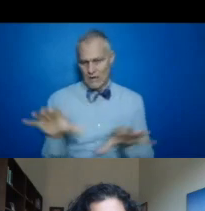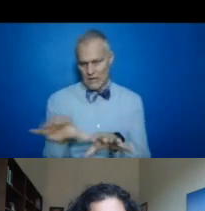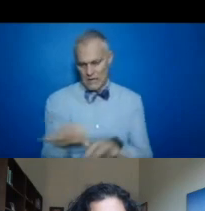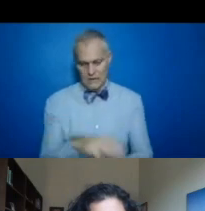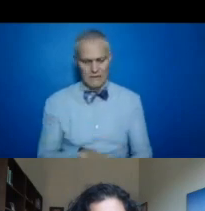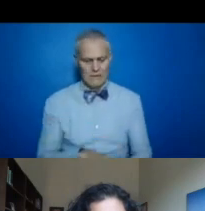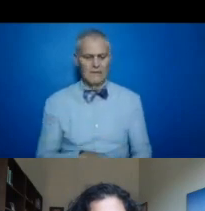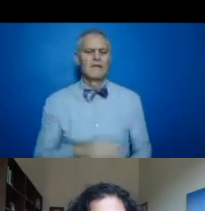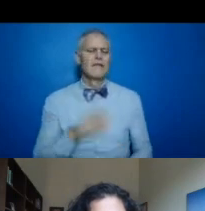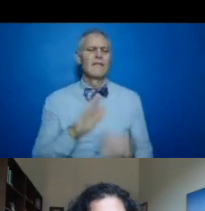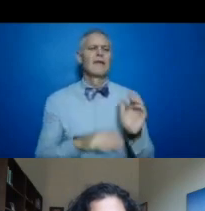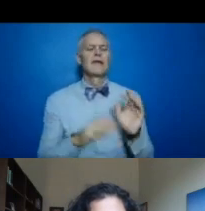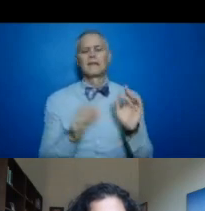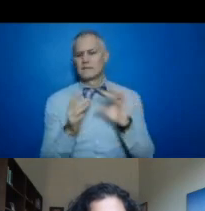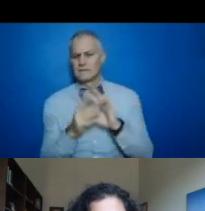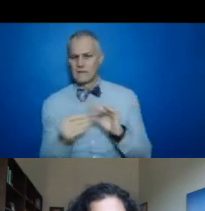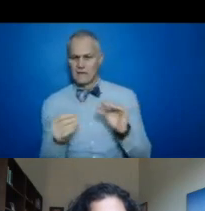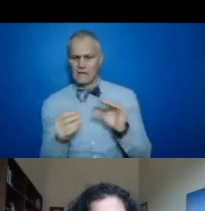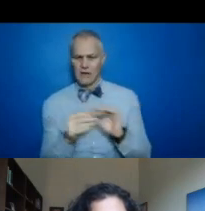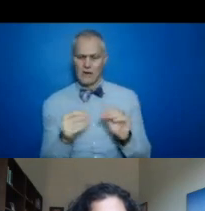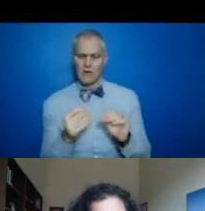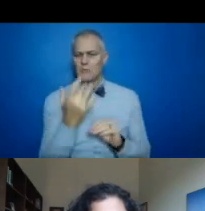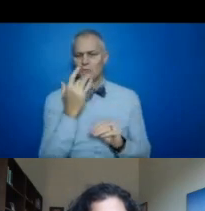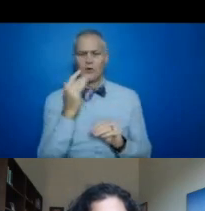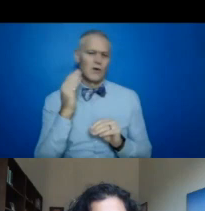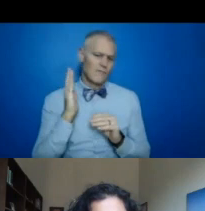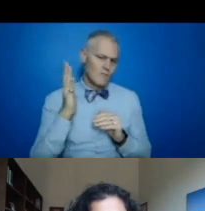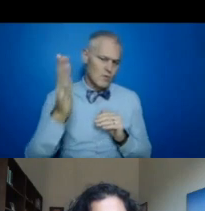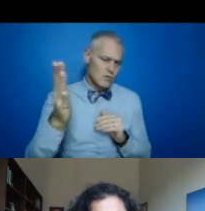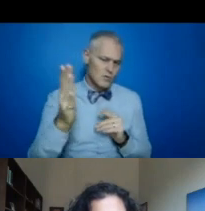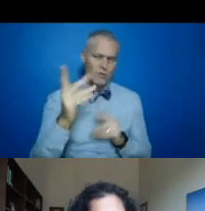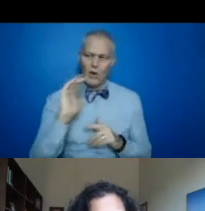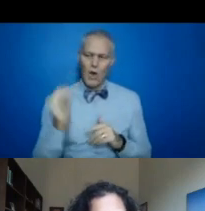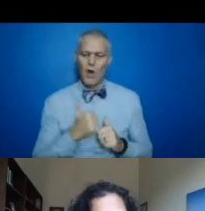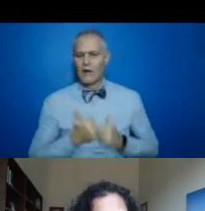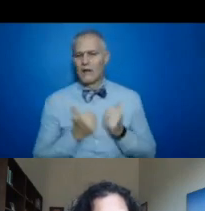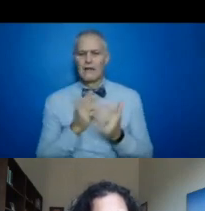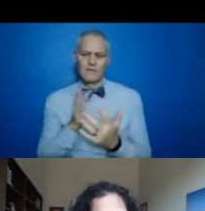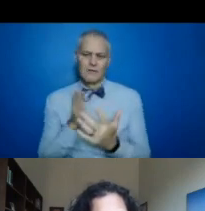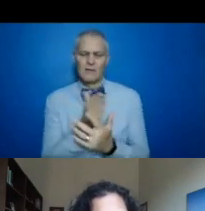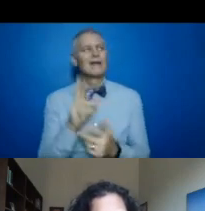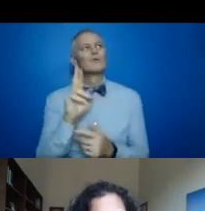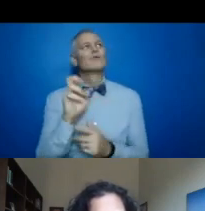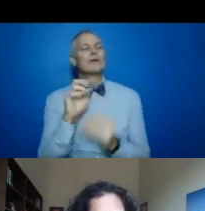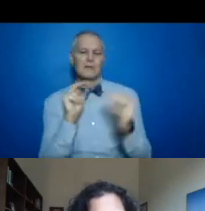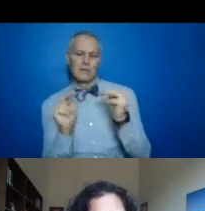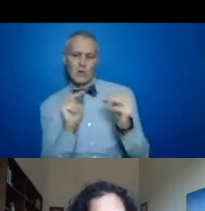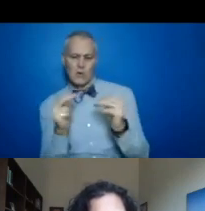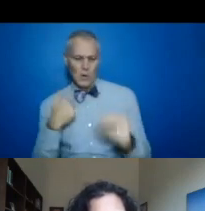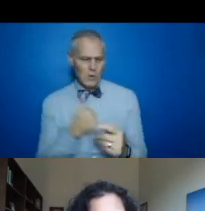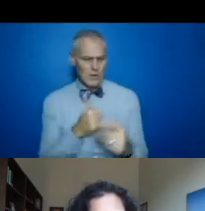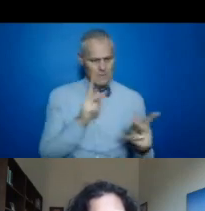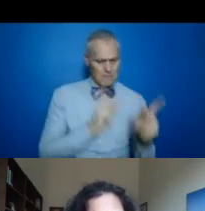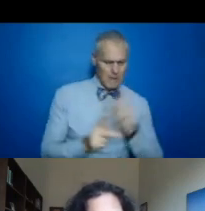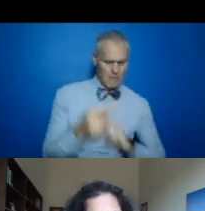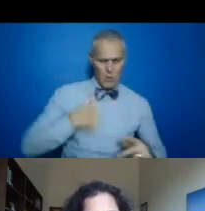about narrating a preferred future that we can all live into. So it's renegotiating we the people and what we as